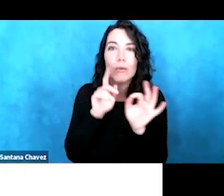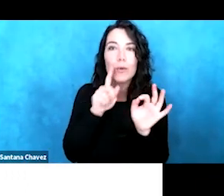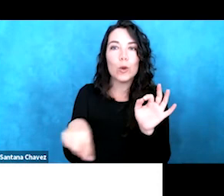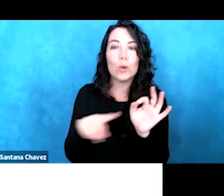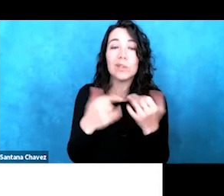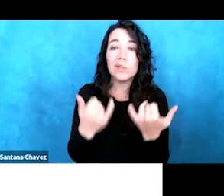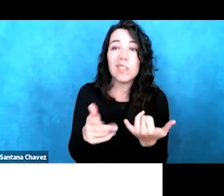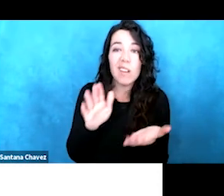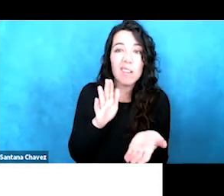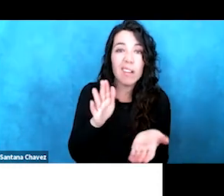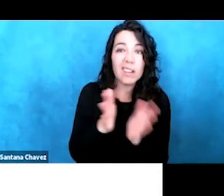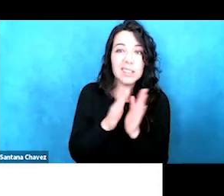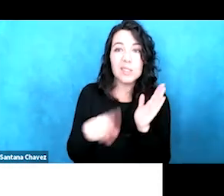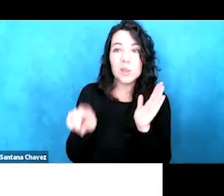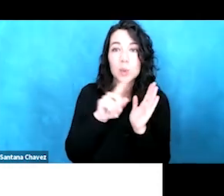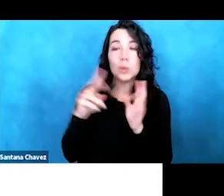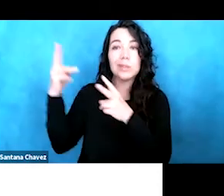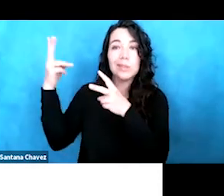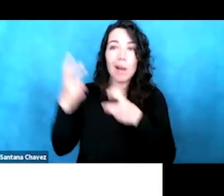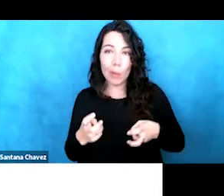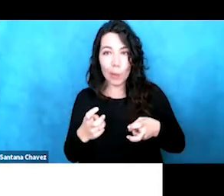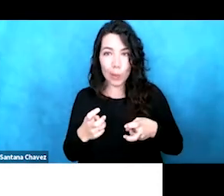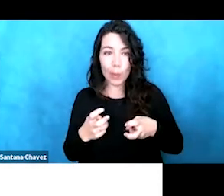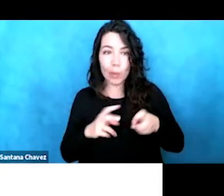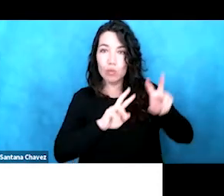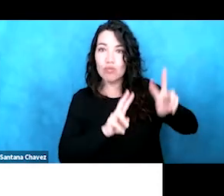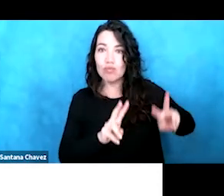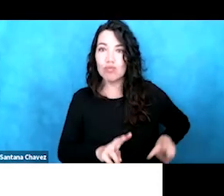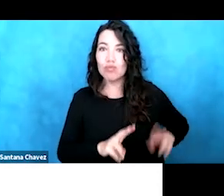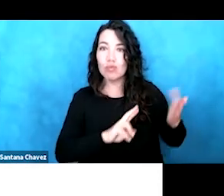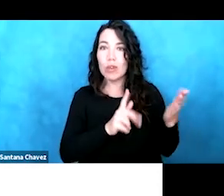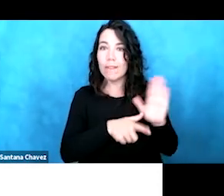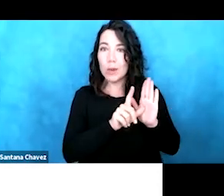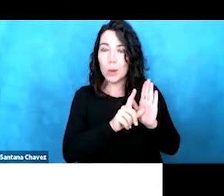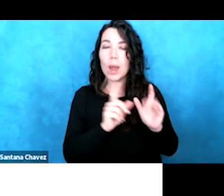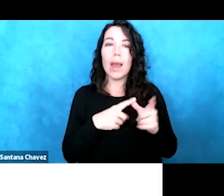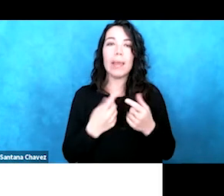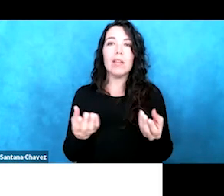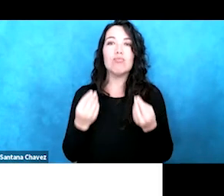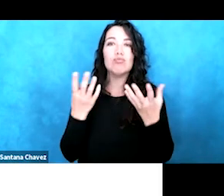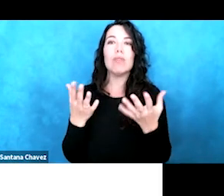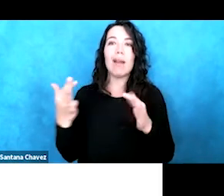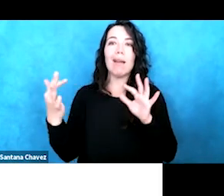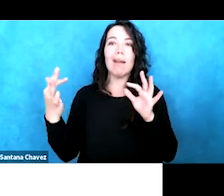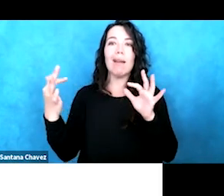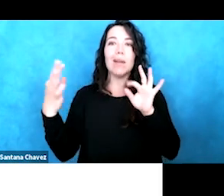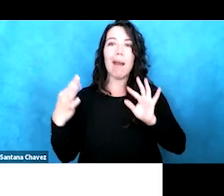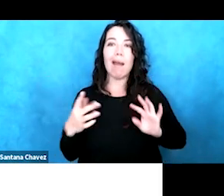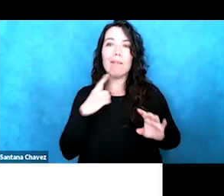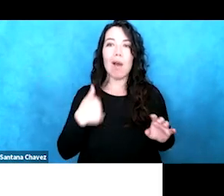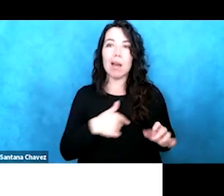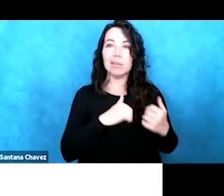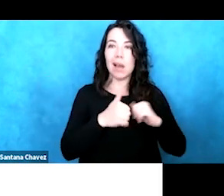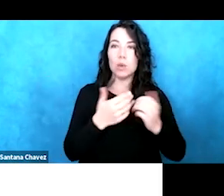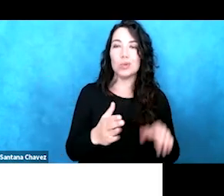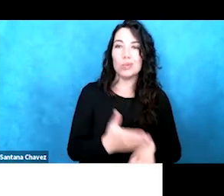toolkit and give us comments on how it could be improved. We will be sending out a survey in a few days to get your initial feedback, but we